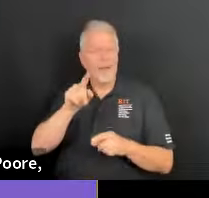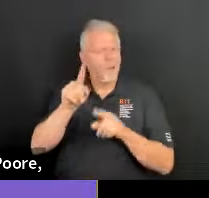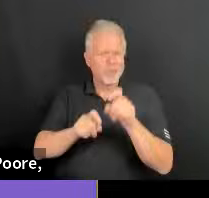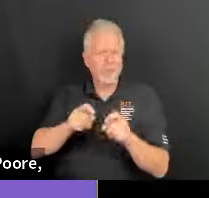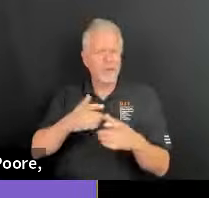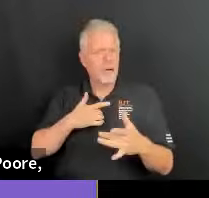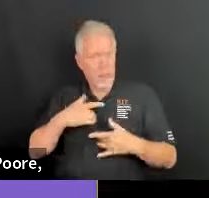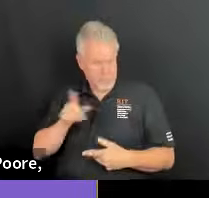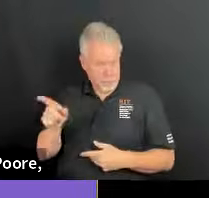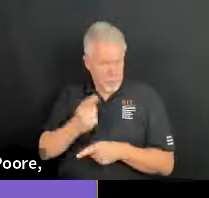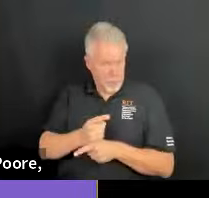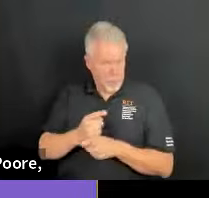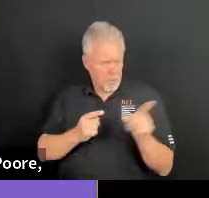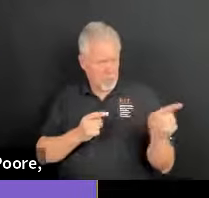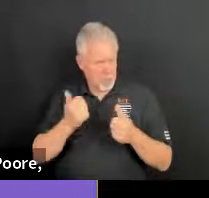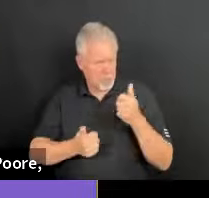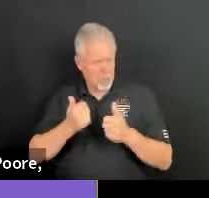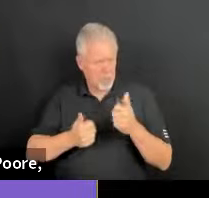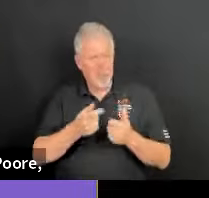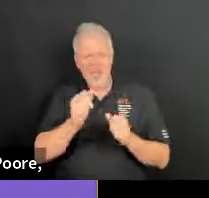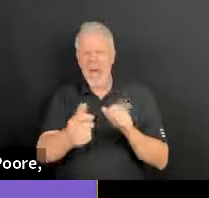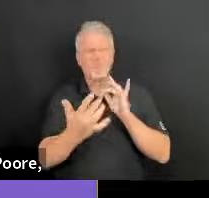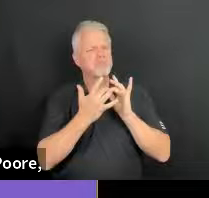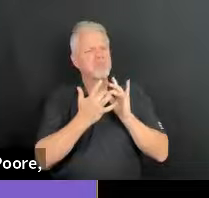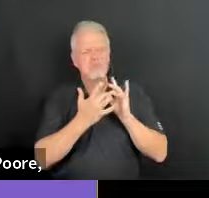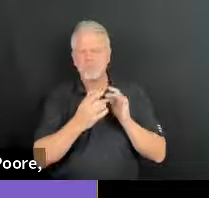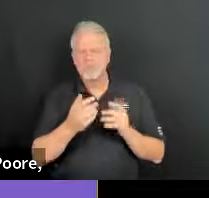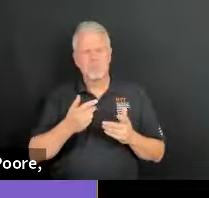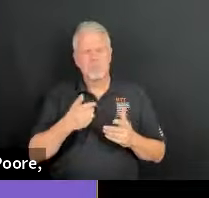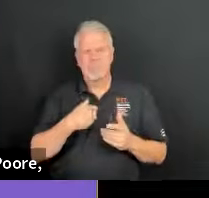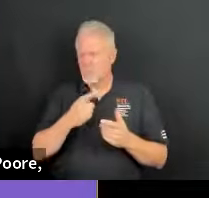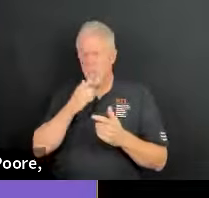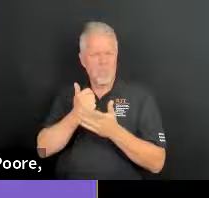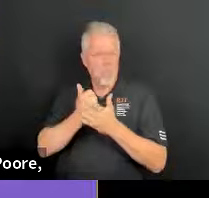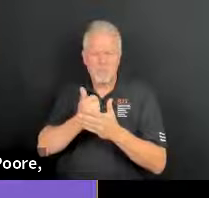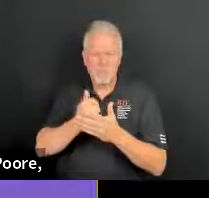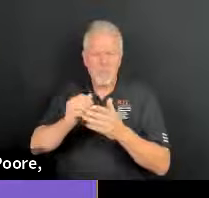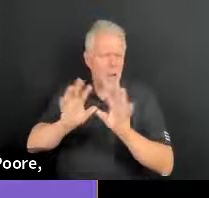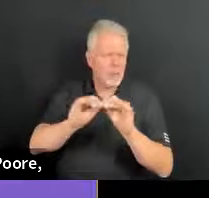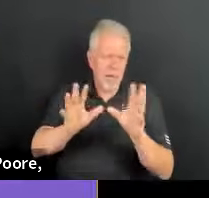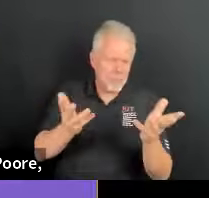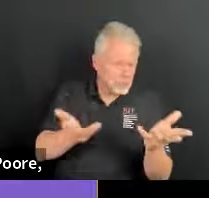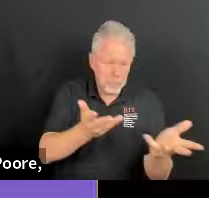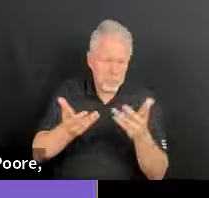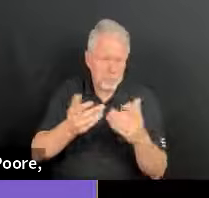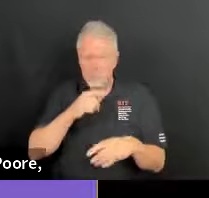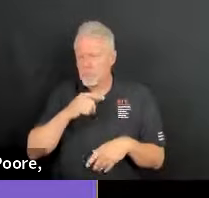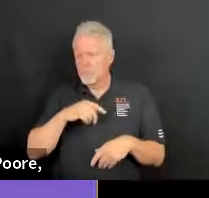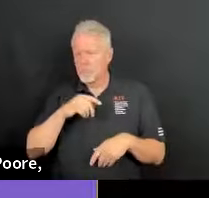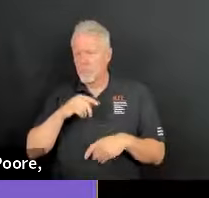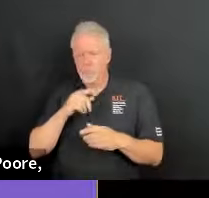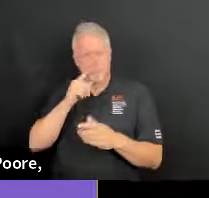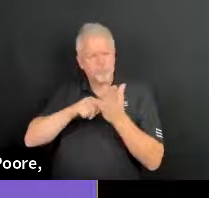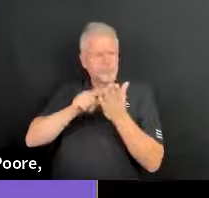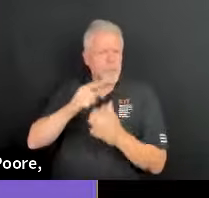we need to know the proper procedures, the proper way to deal with it, and we need to be able to figure out what information is true or not.